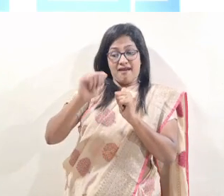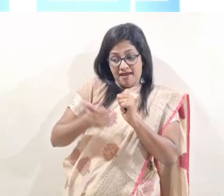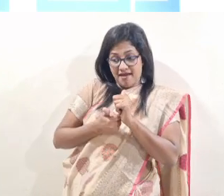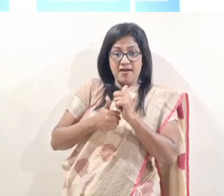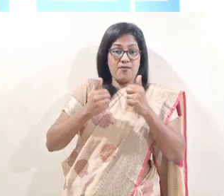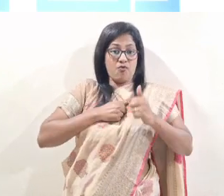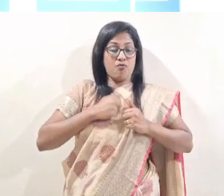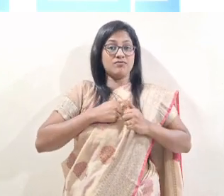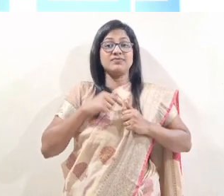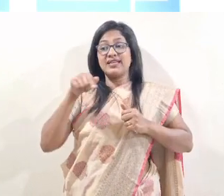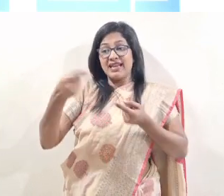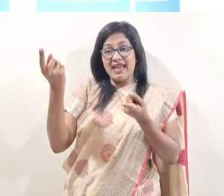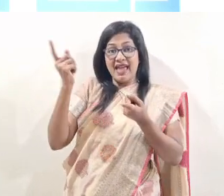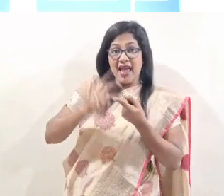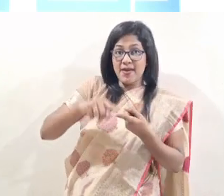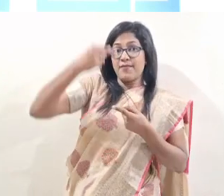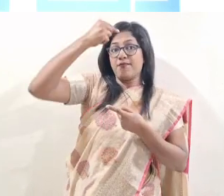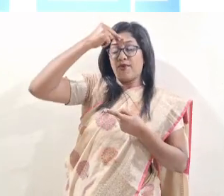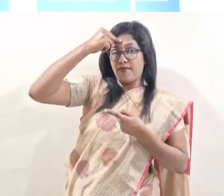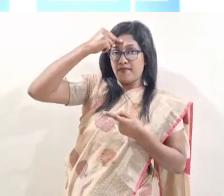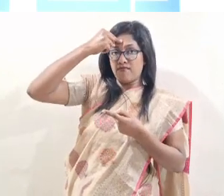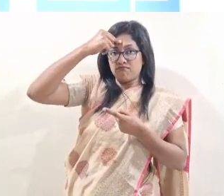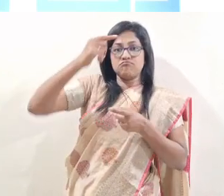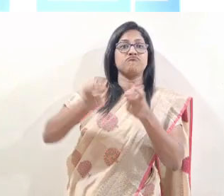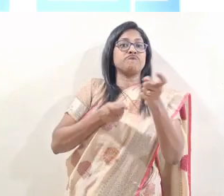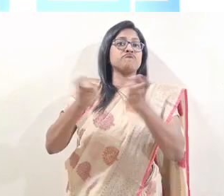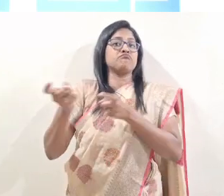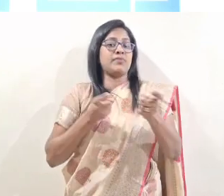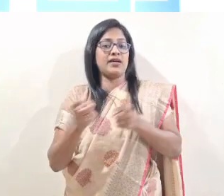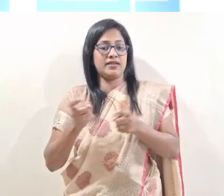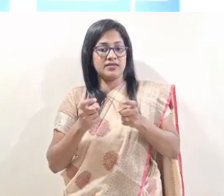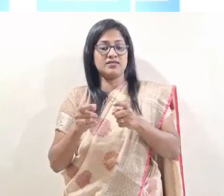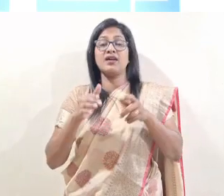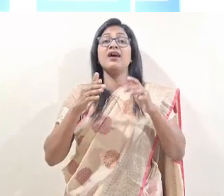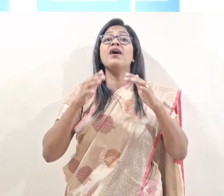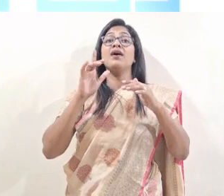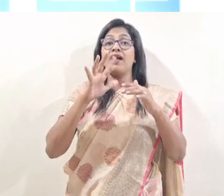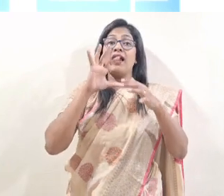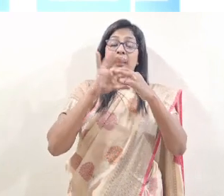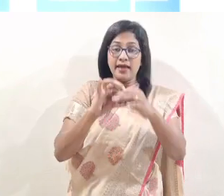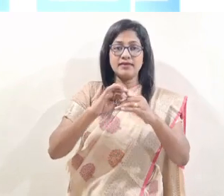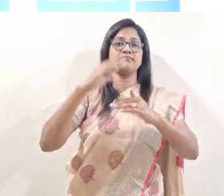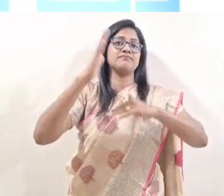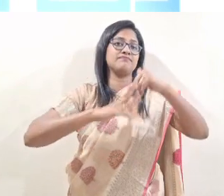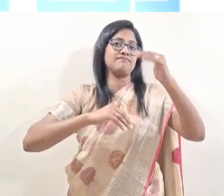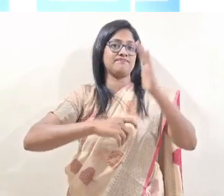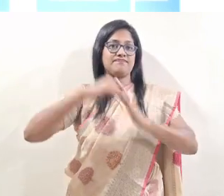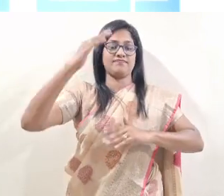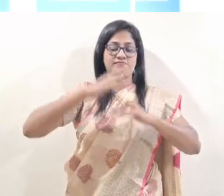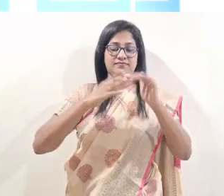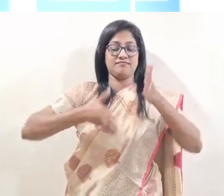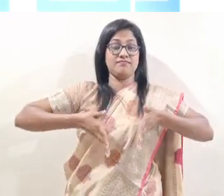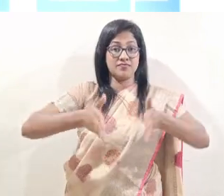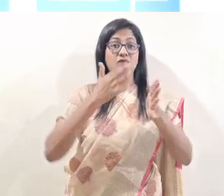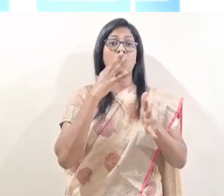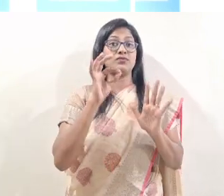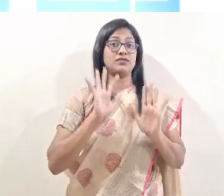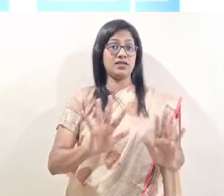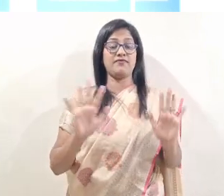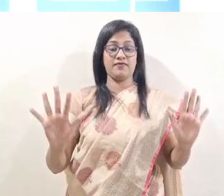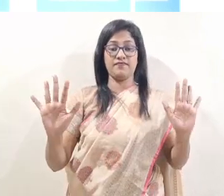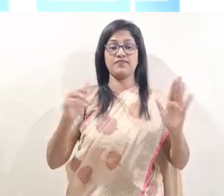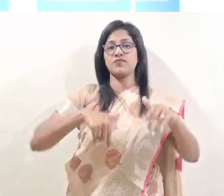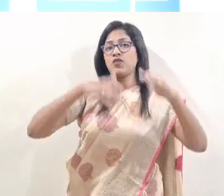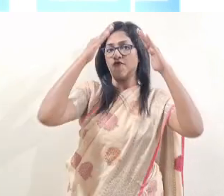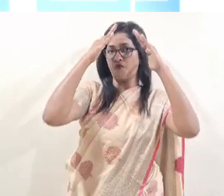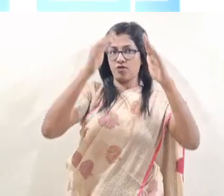to actually handle those situations when those situations arises in terms of physical infrastructure that we have? So that will be the